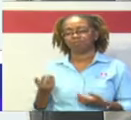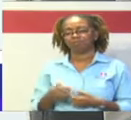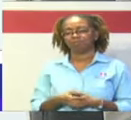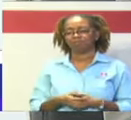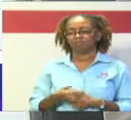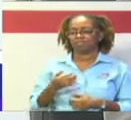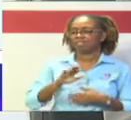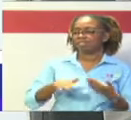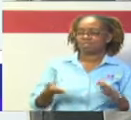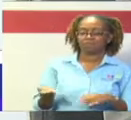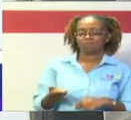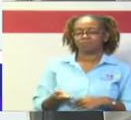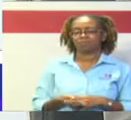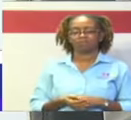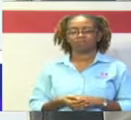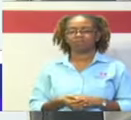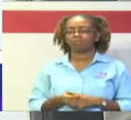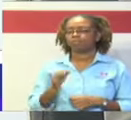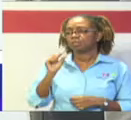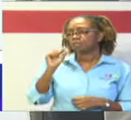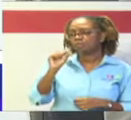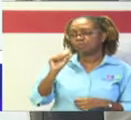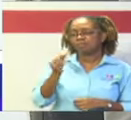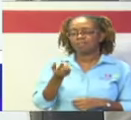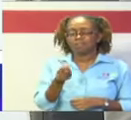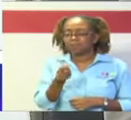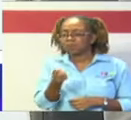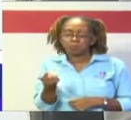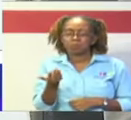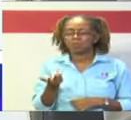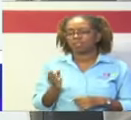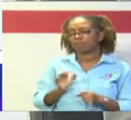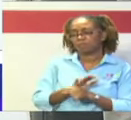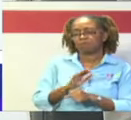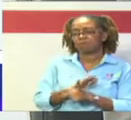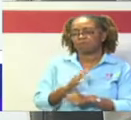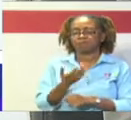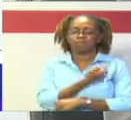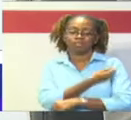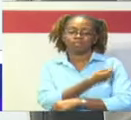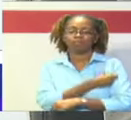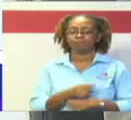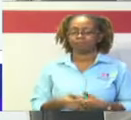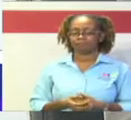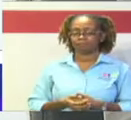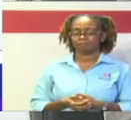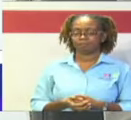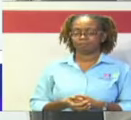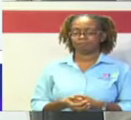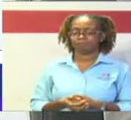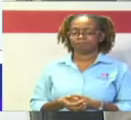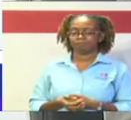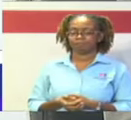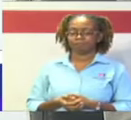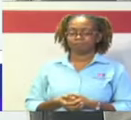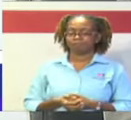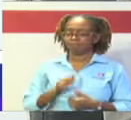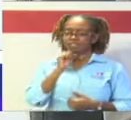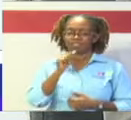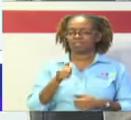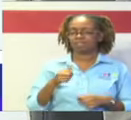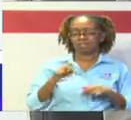the foreign person says that we are unlikely globally to reach herd immunity or not doesn't impact on the importance of, and in